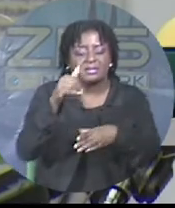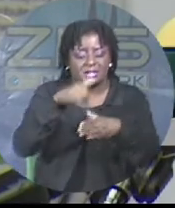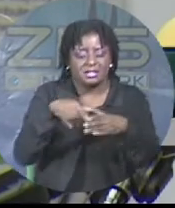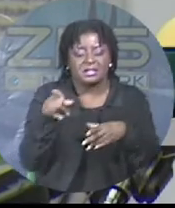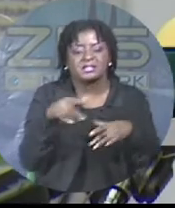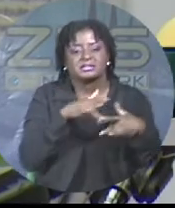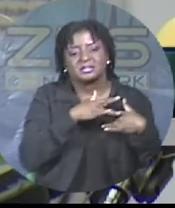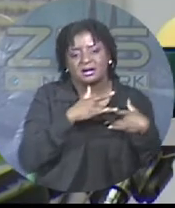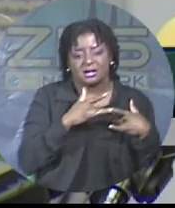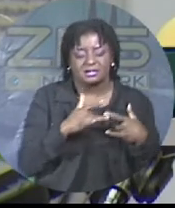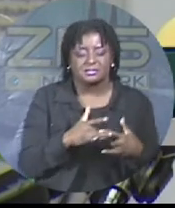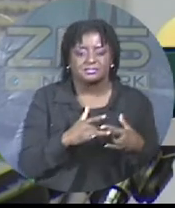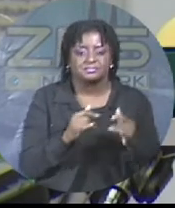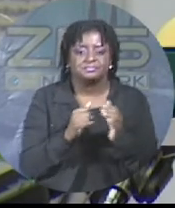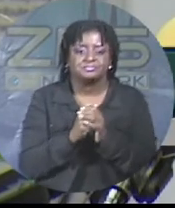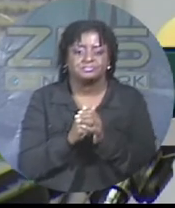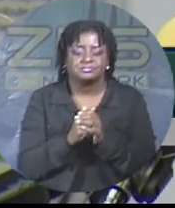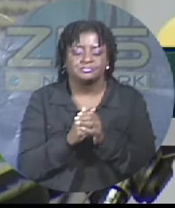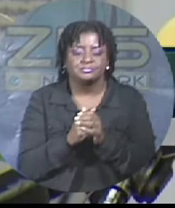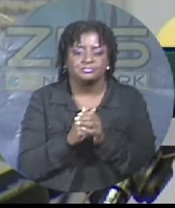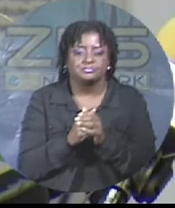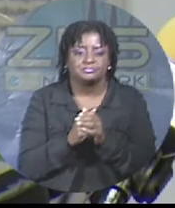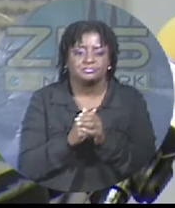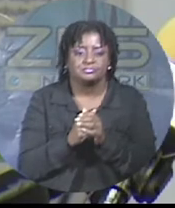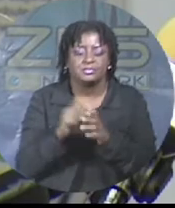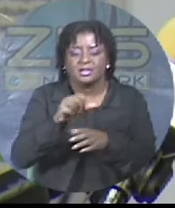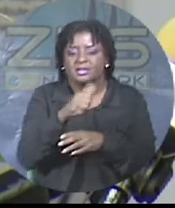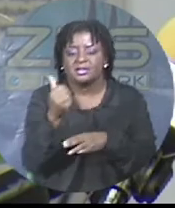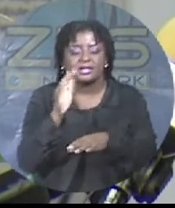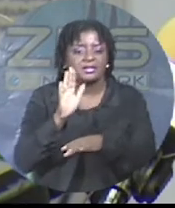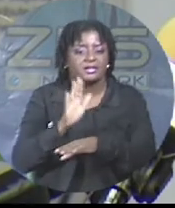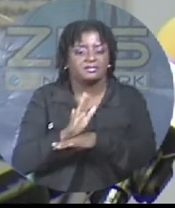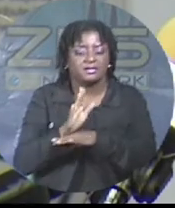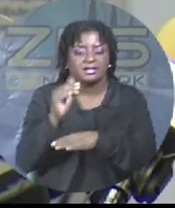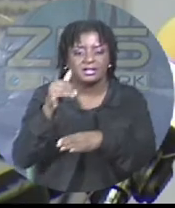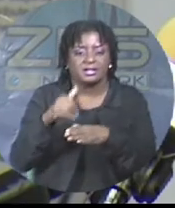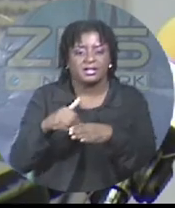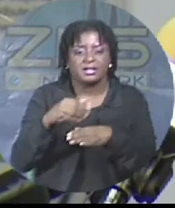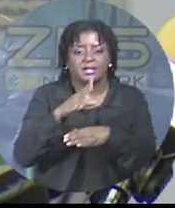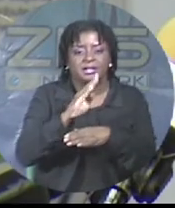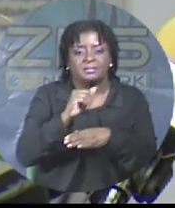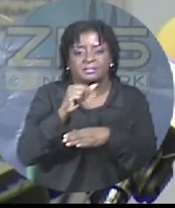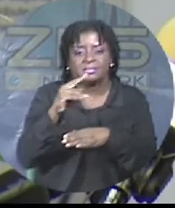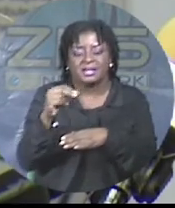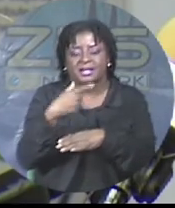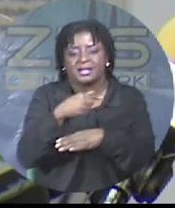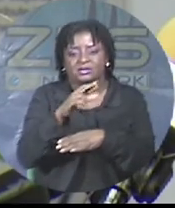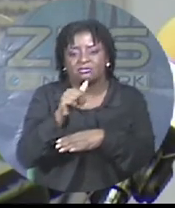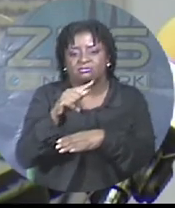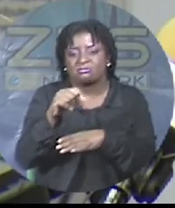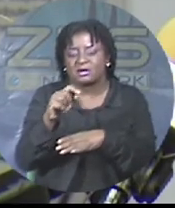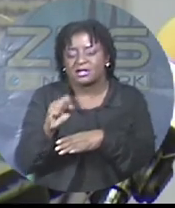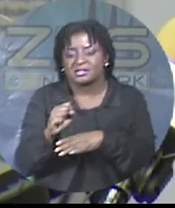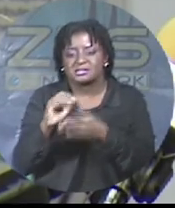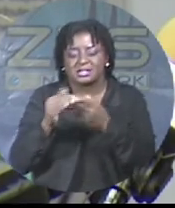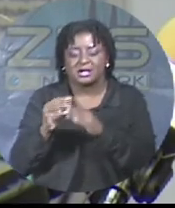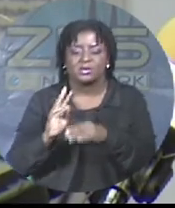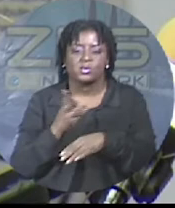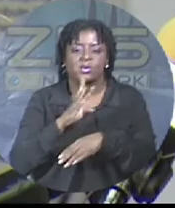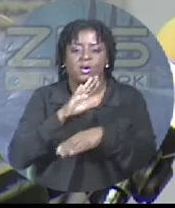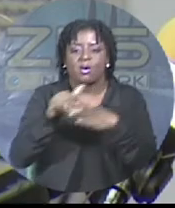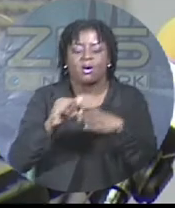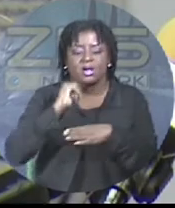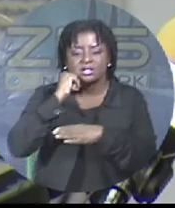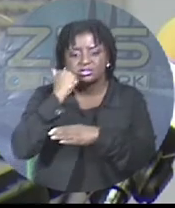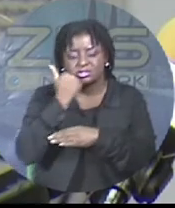heart. But I must say that the other evening at Bain and Grahamstown, we were all ashamed of what took place. And